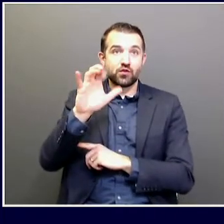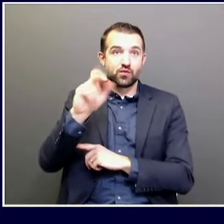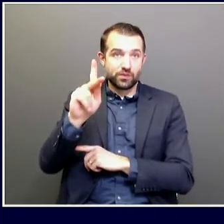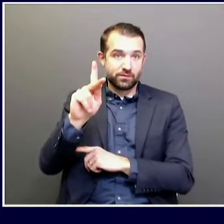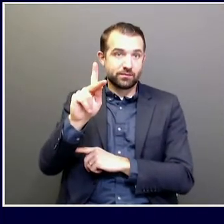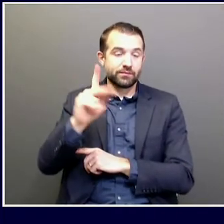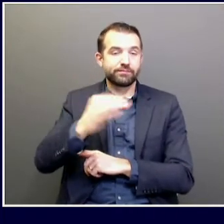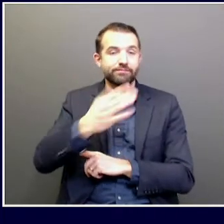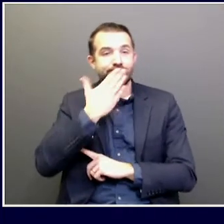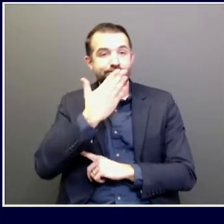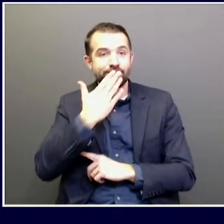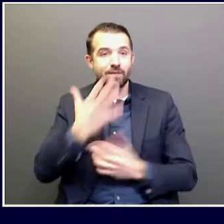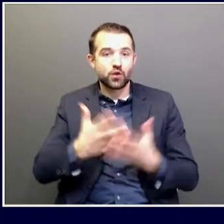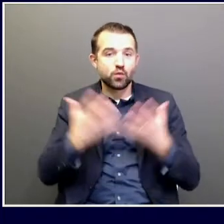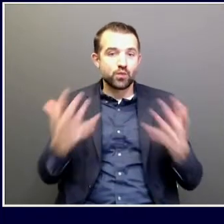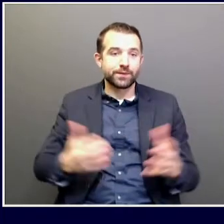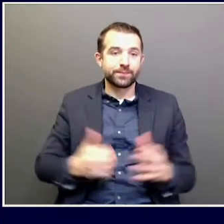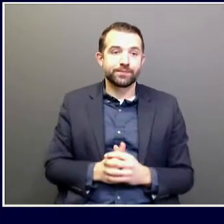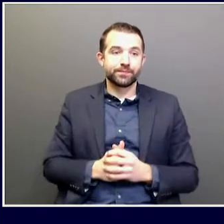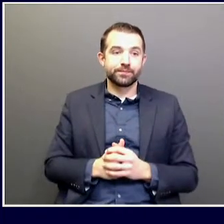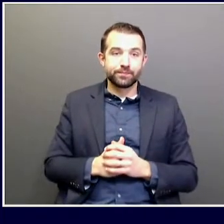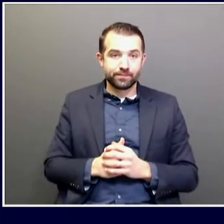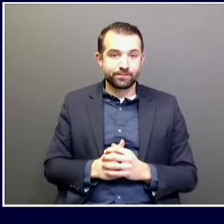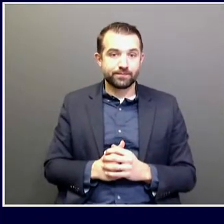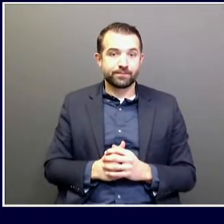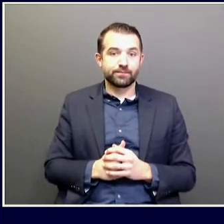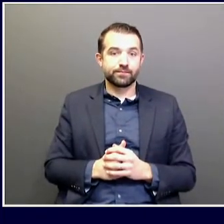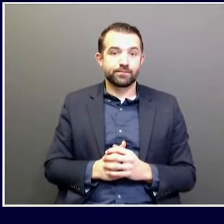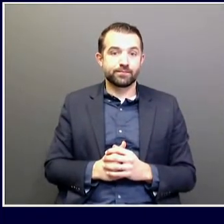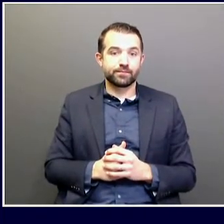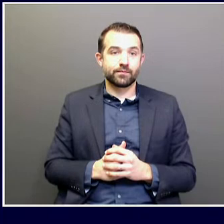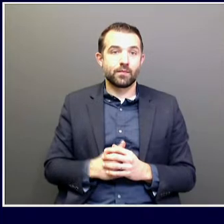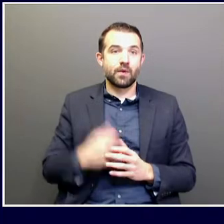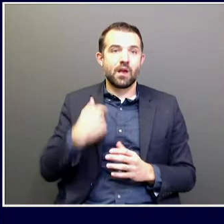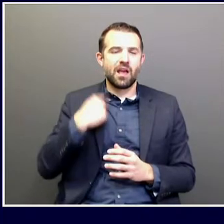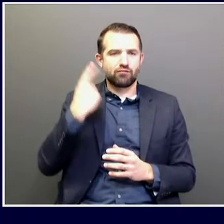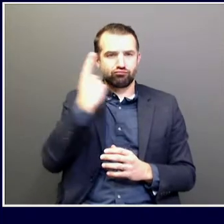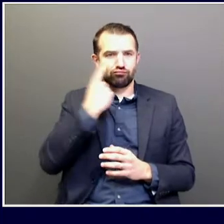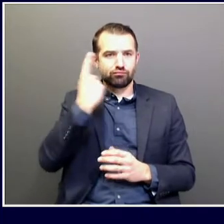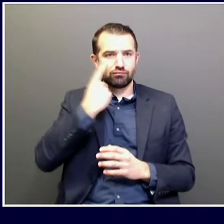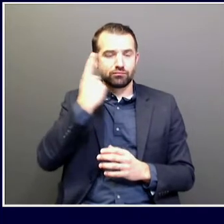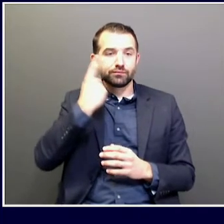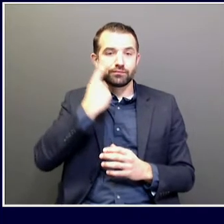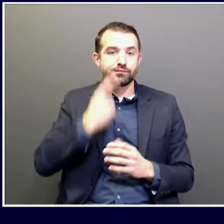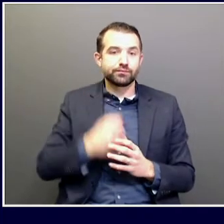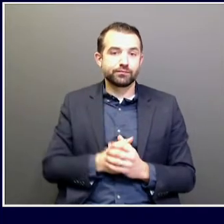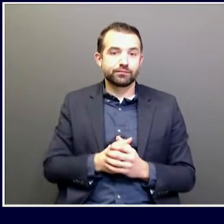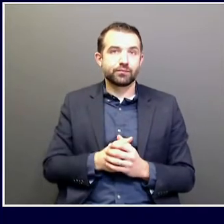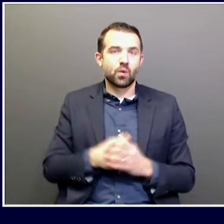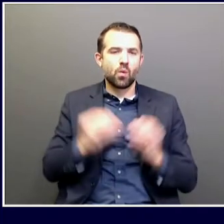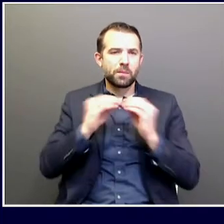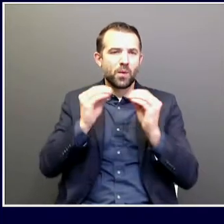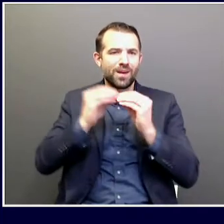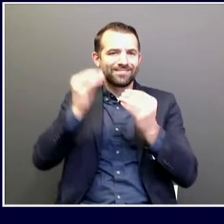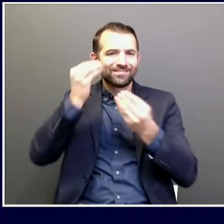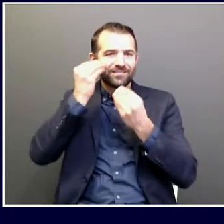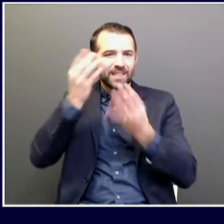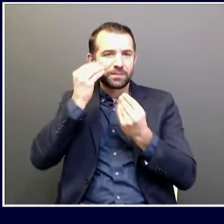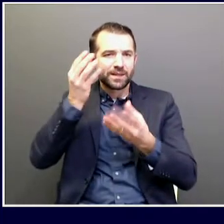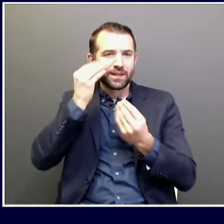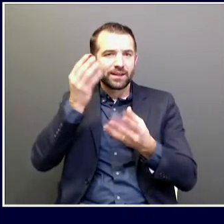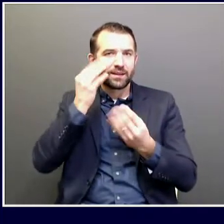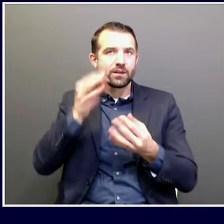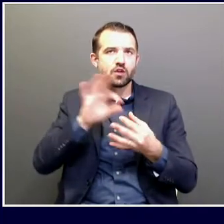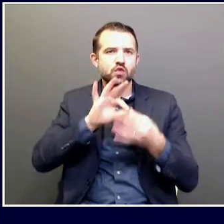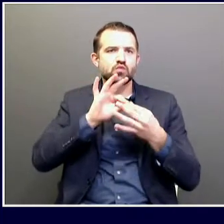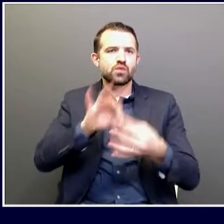much. Are there any more details available about what the National